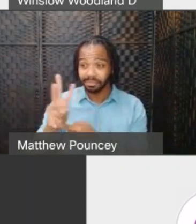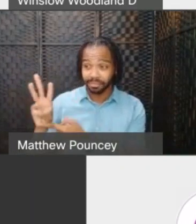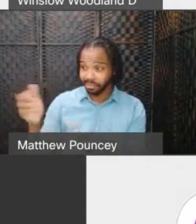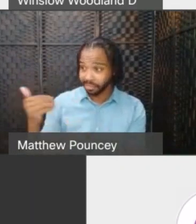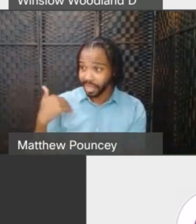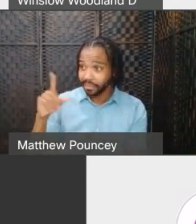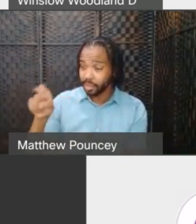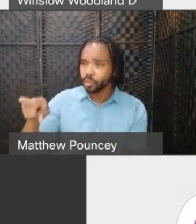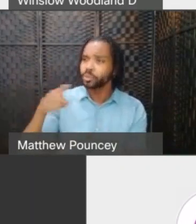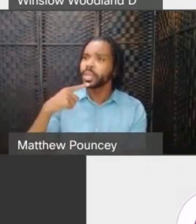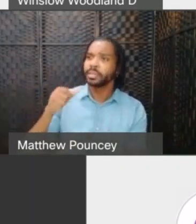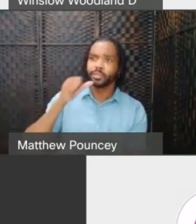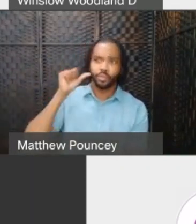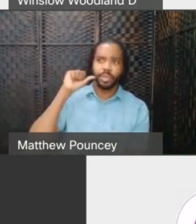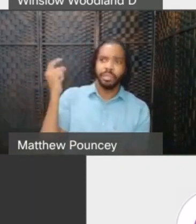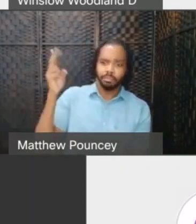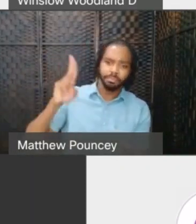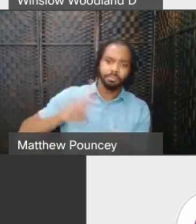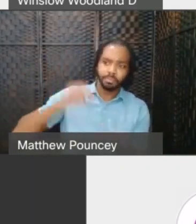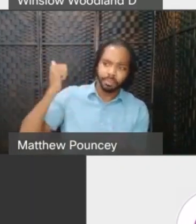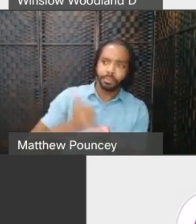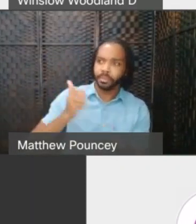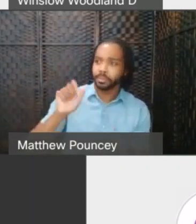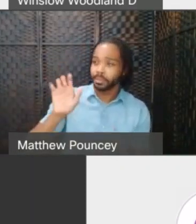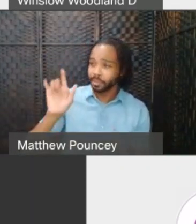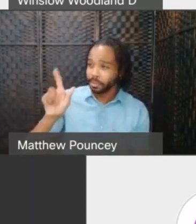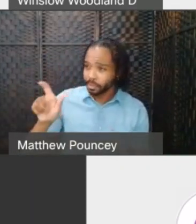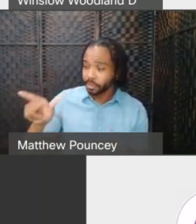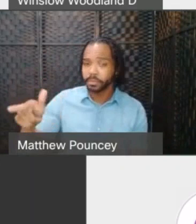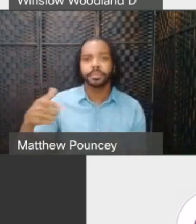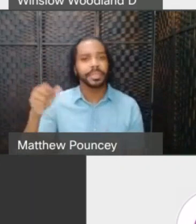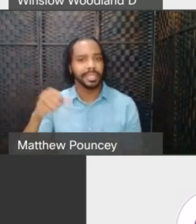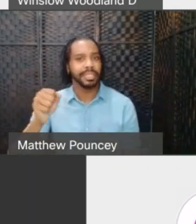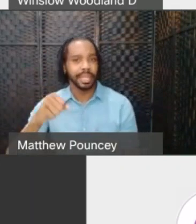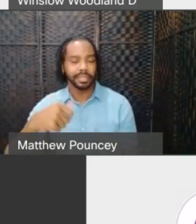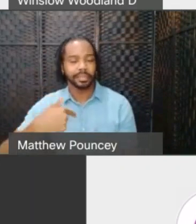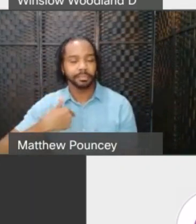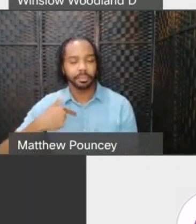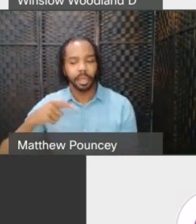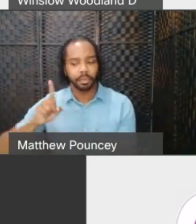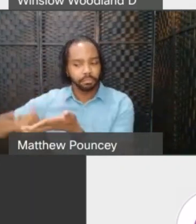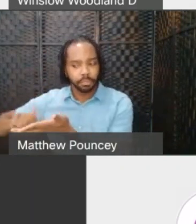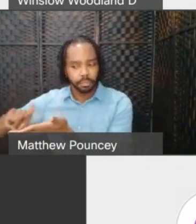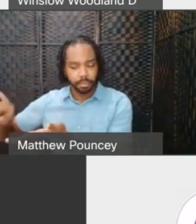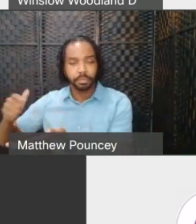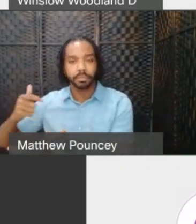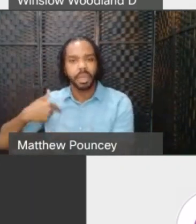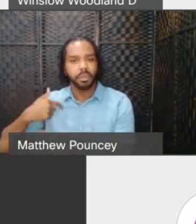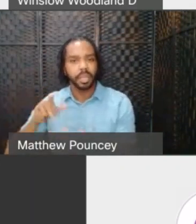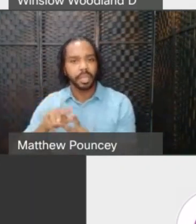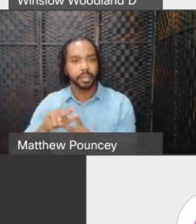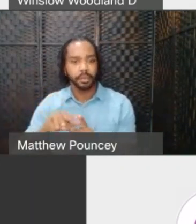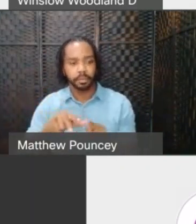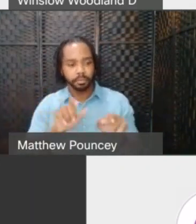yesterday. Yes, yes. So let me look for it. Yes, and I can put that either in the chat, or I